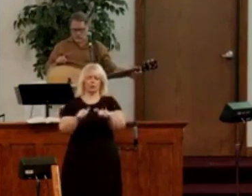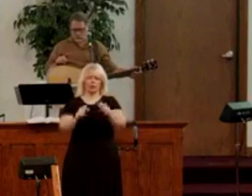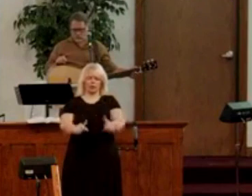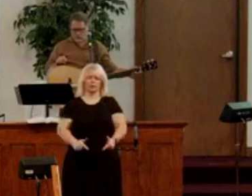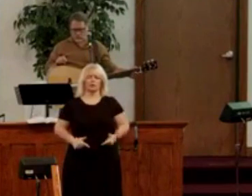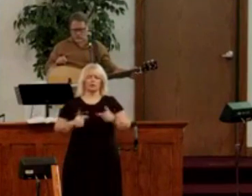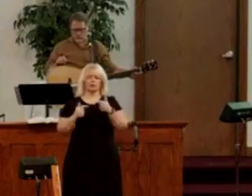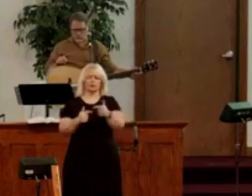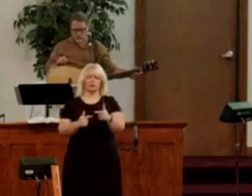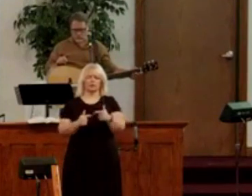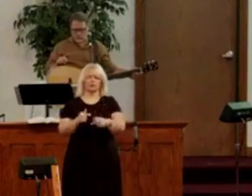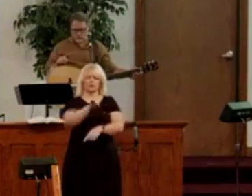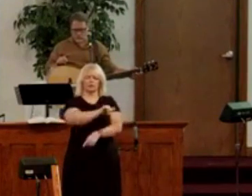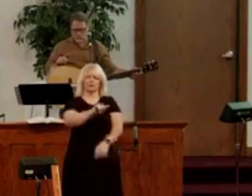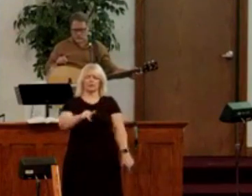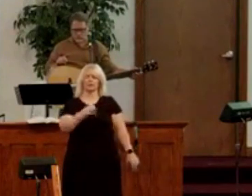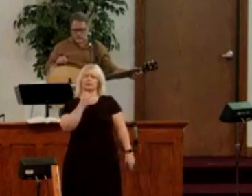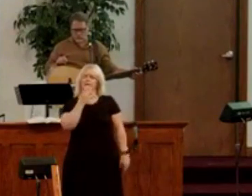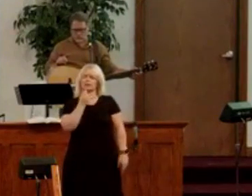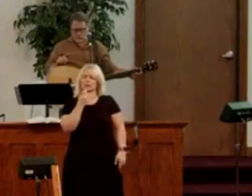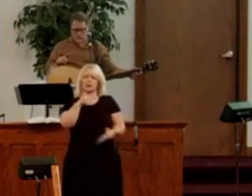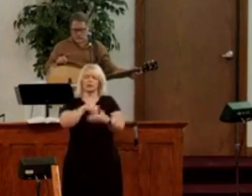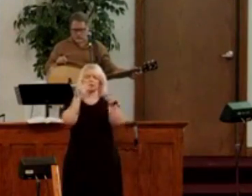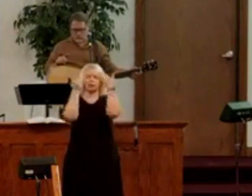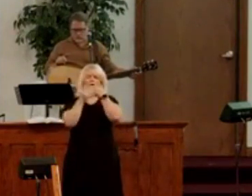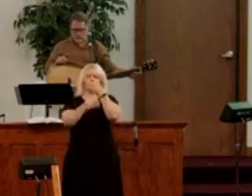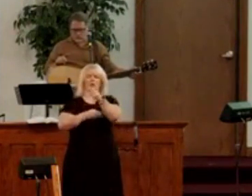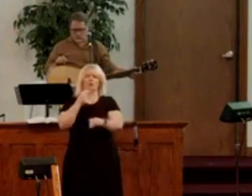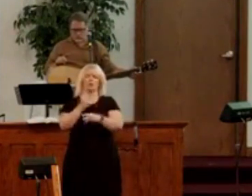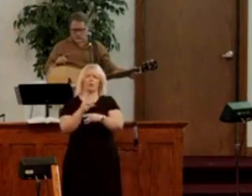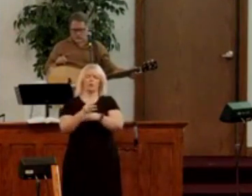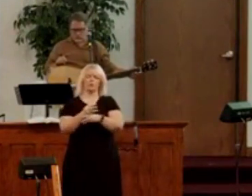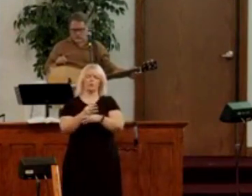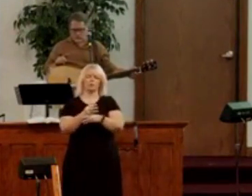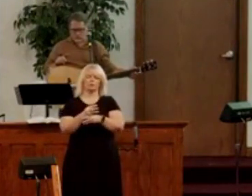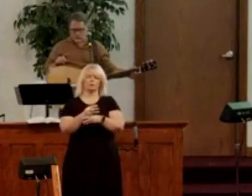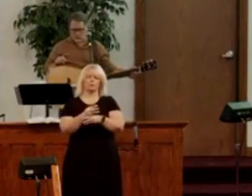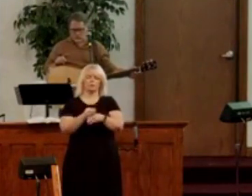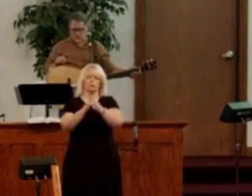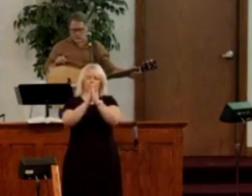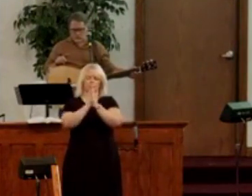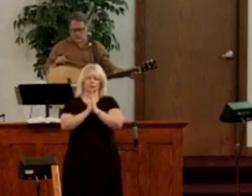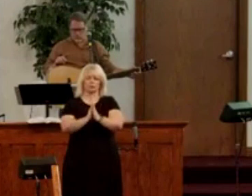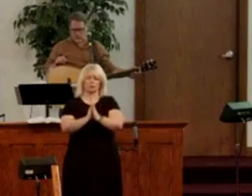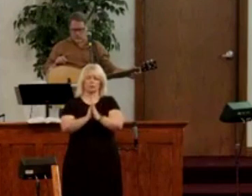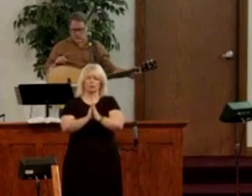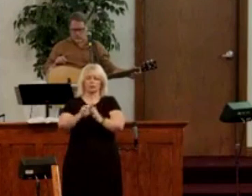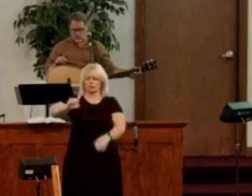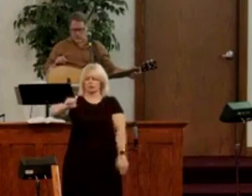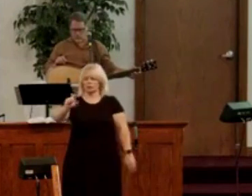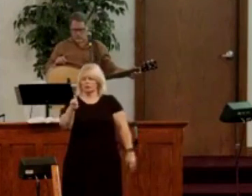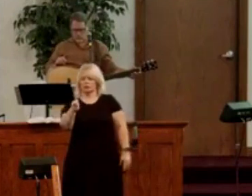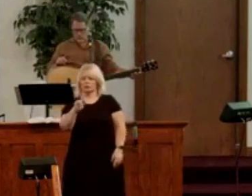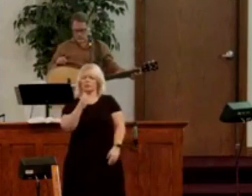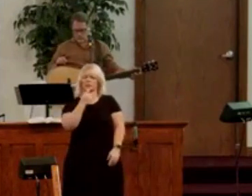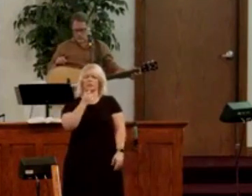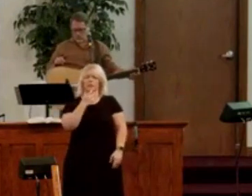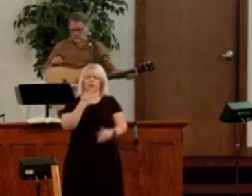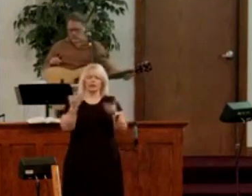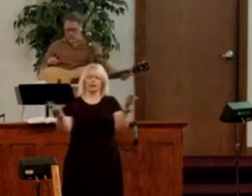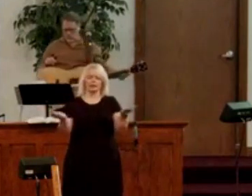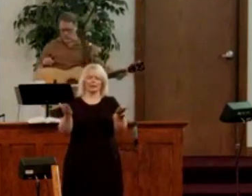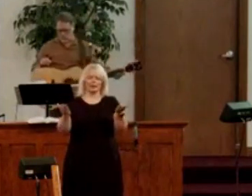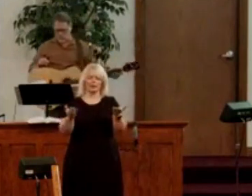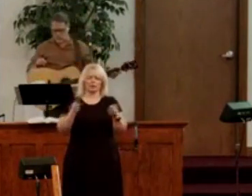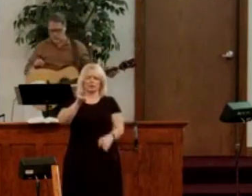as lights in a dark world. I pray that you would turn up the light at Winfield Baptist. Make us different from the